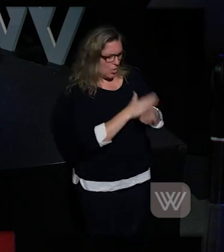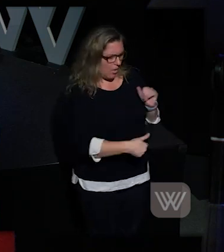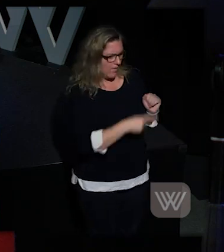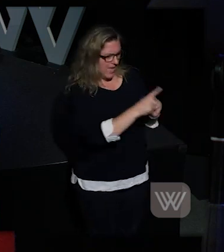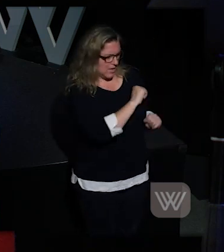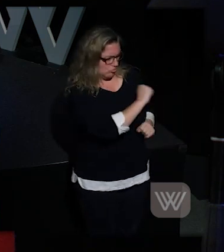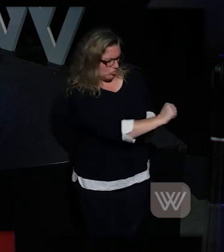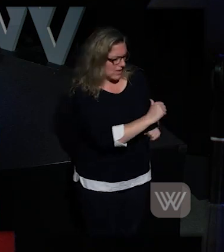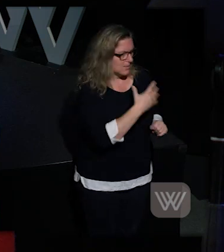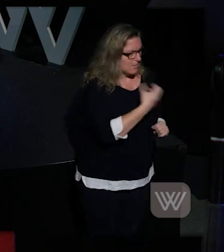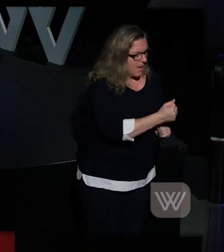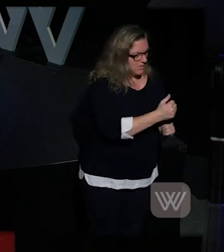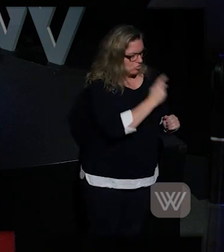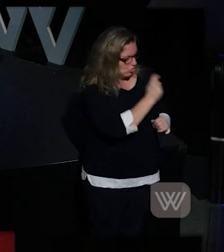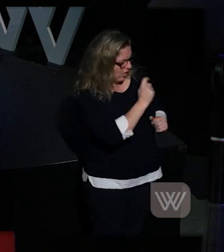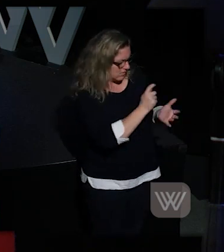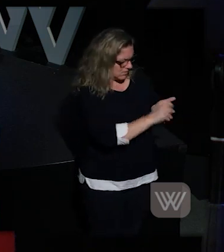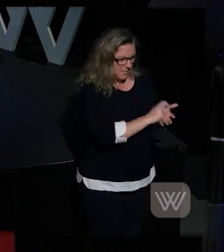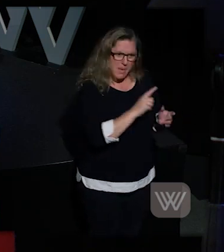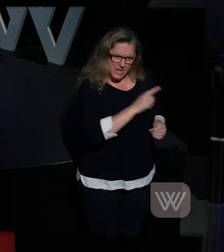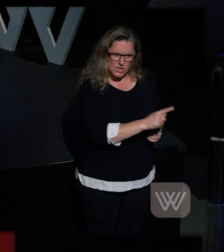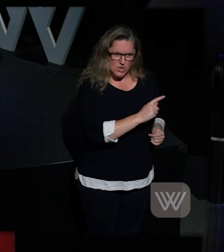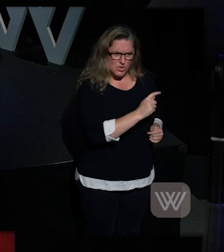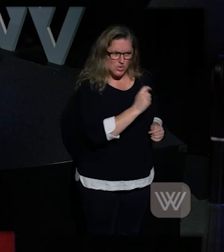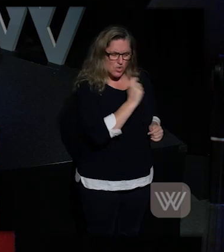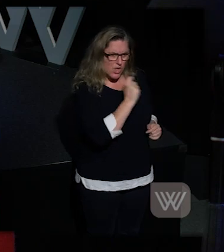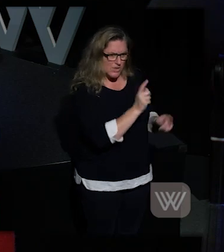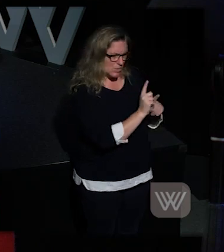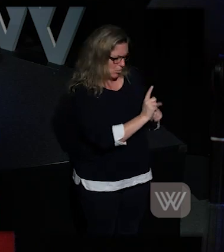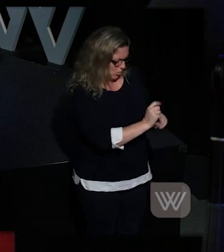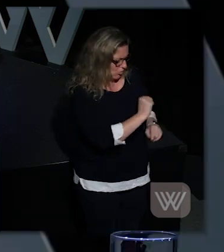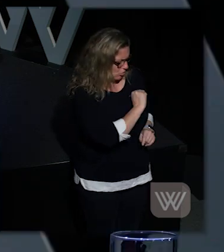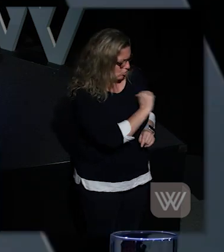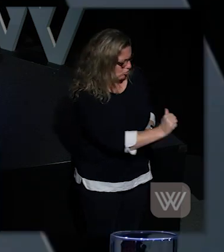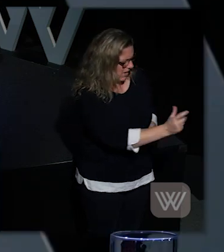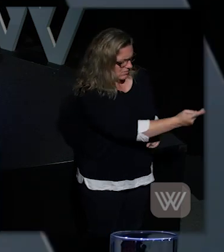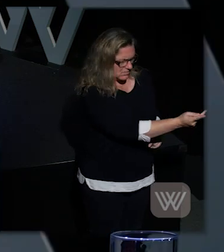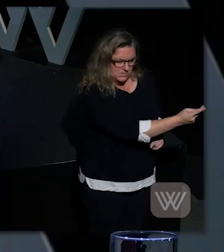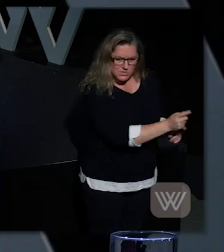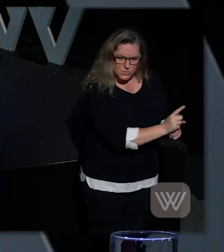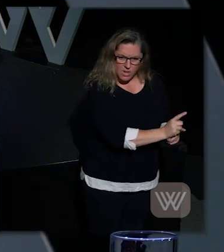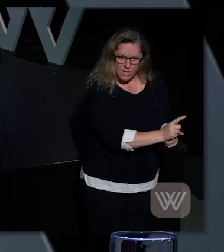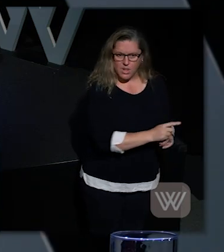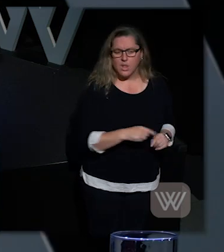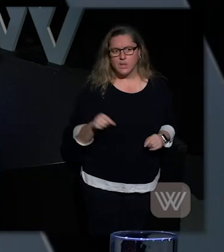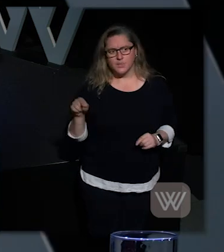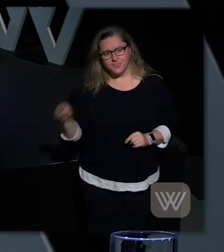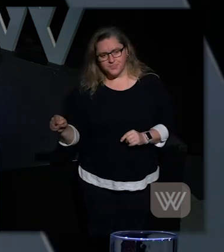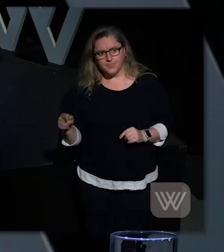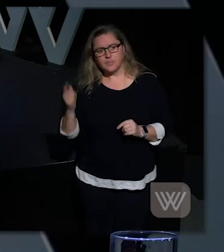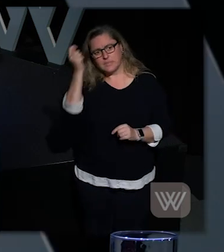subject has to have to the journalist. But as a journalist, you also trust your subjects when you become close to them. The thing that